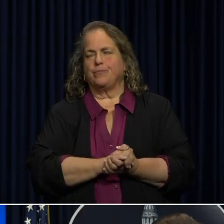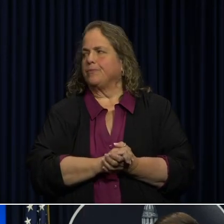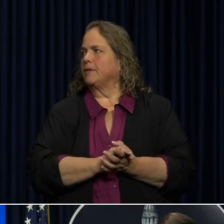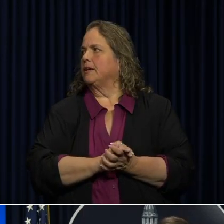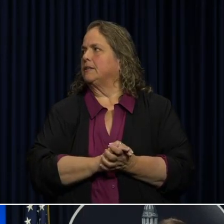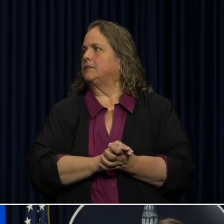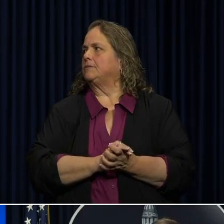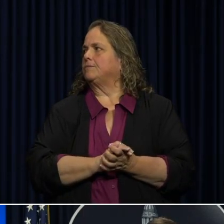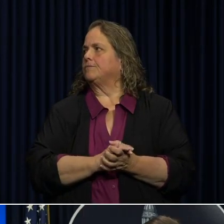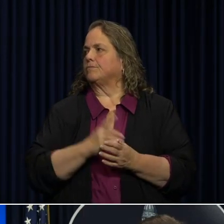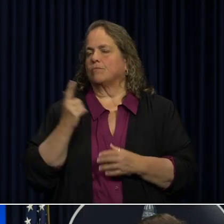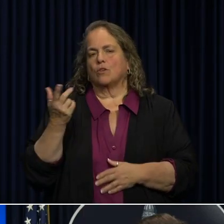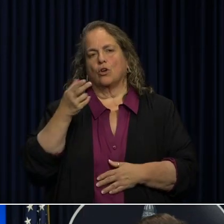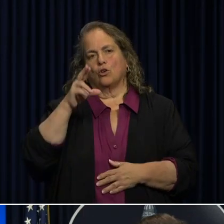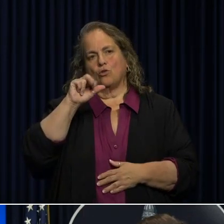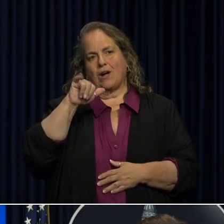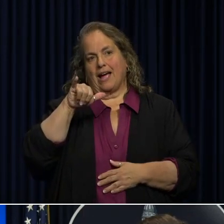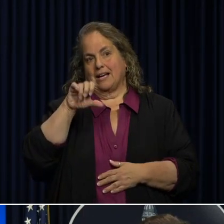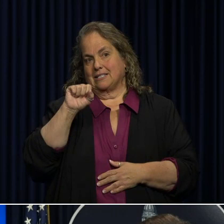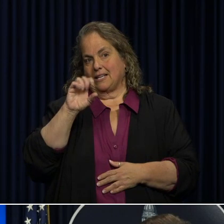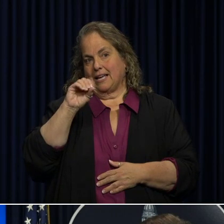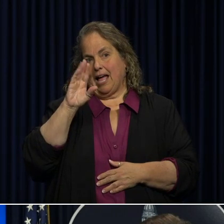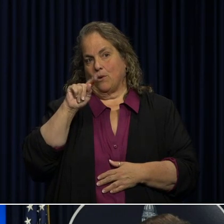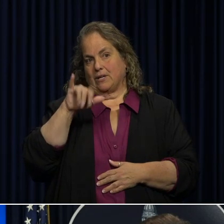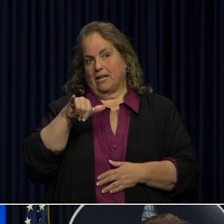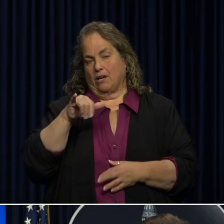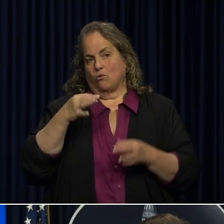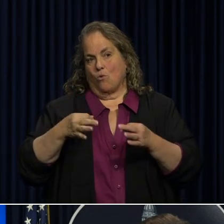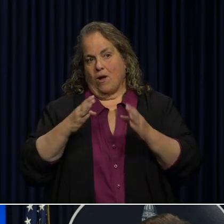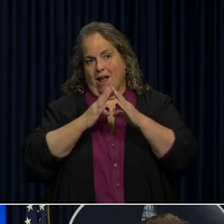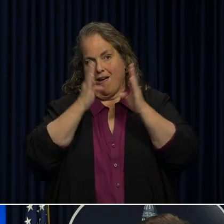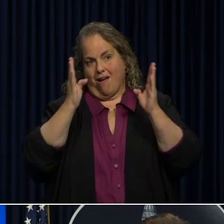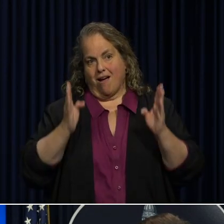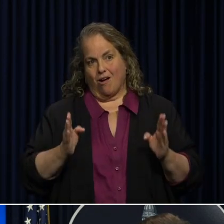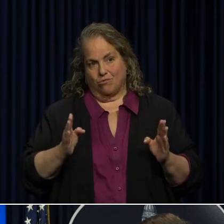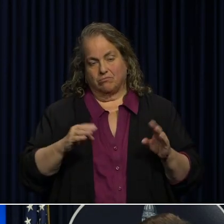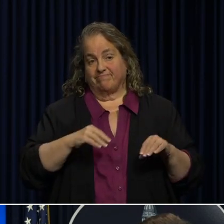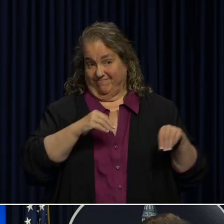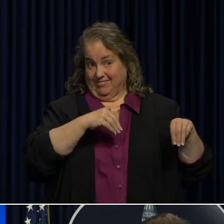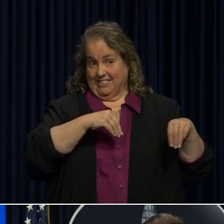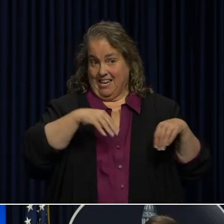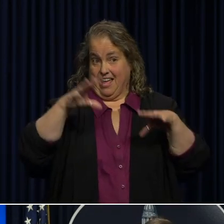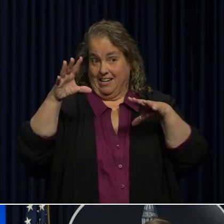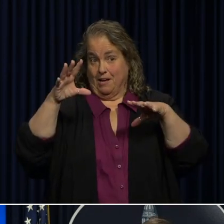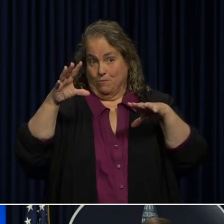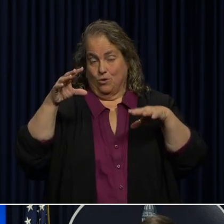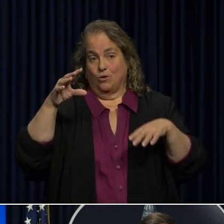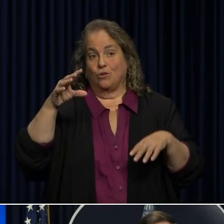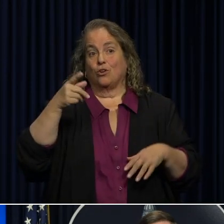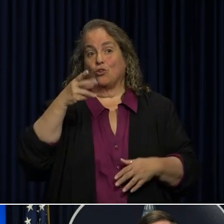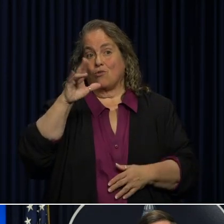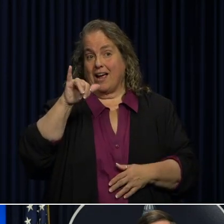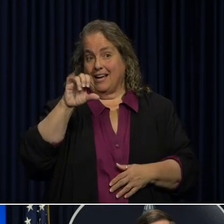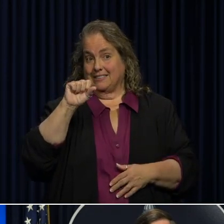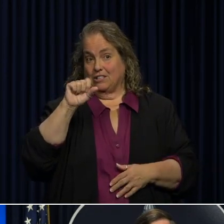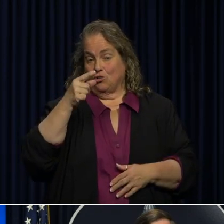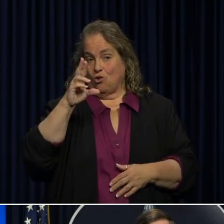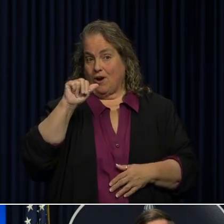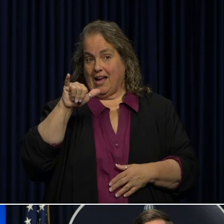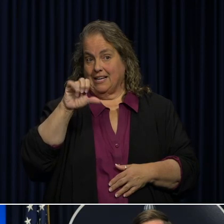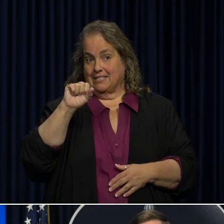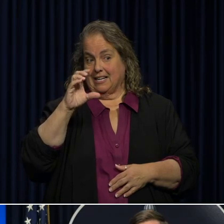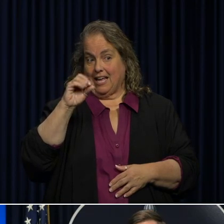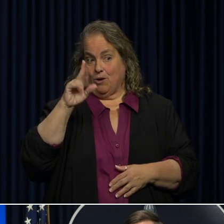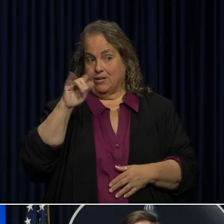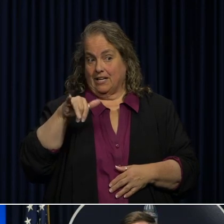This is the Graves County Courthouse. It's lit up. Graves County, all of Western